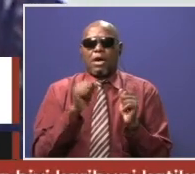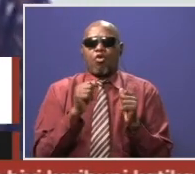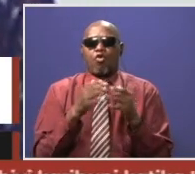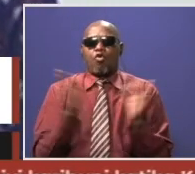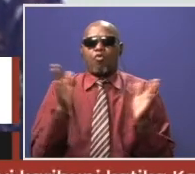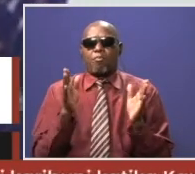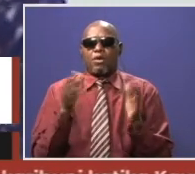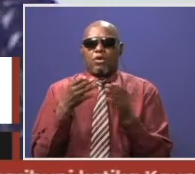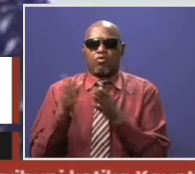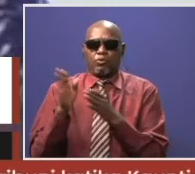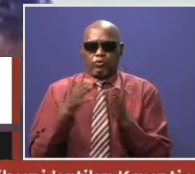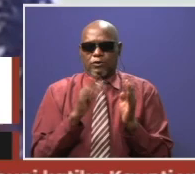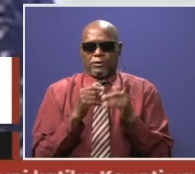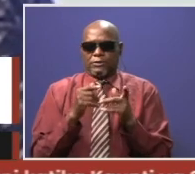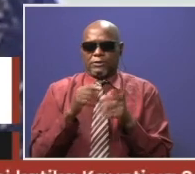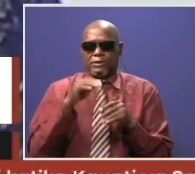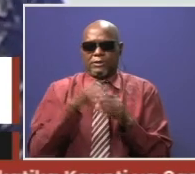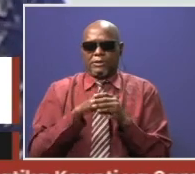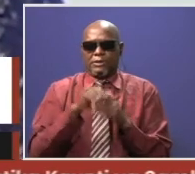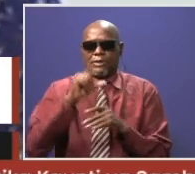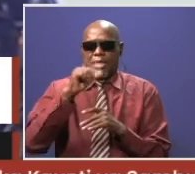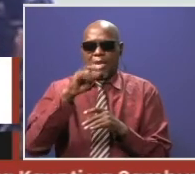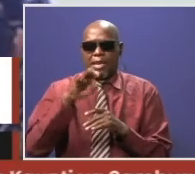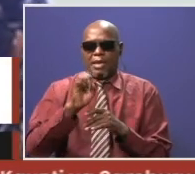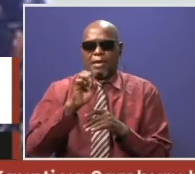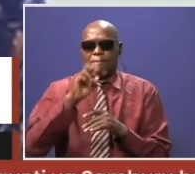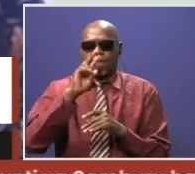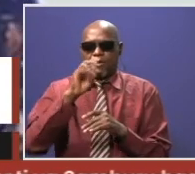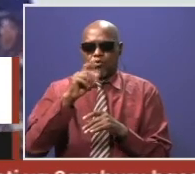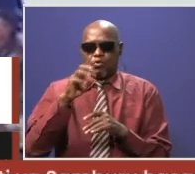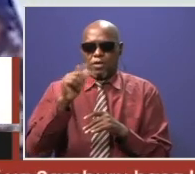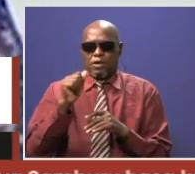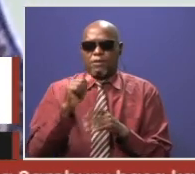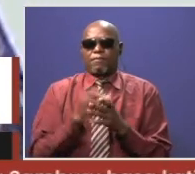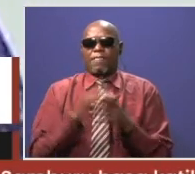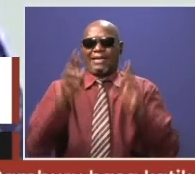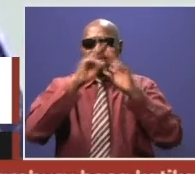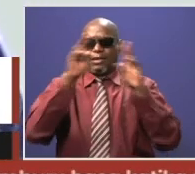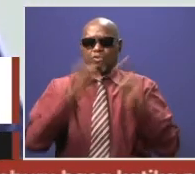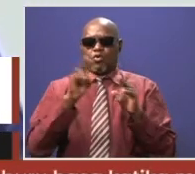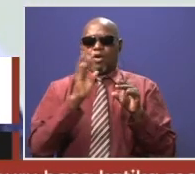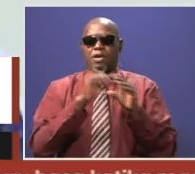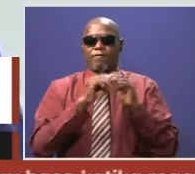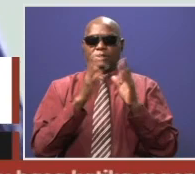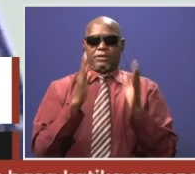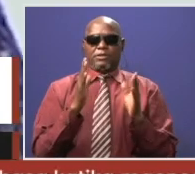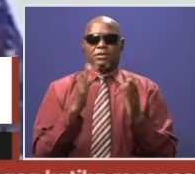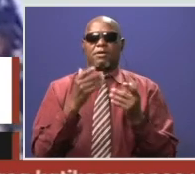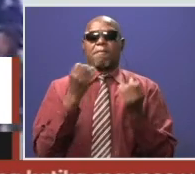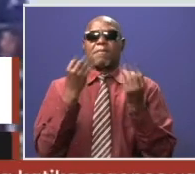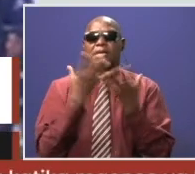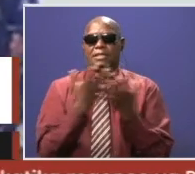potential around Lake Victoria and all those things that we have listened to. International investors are driven by many